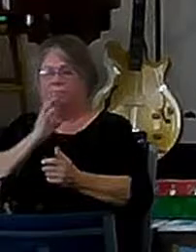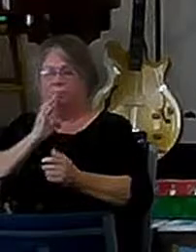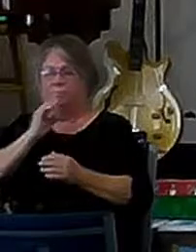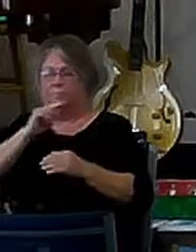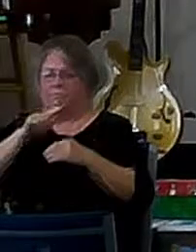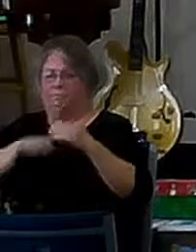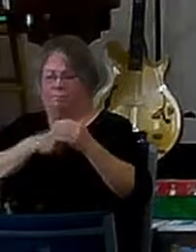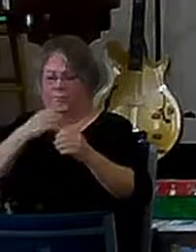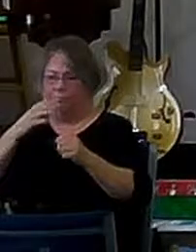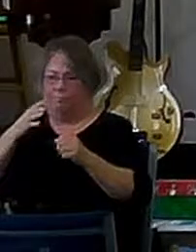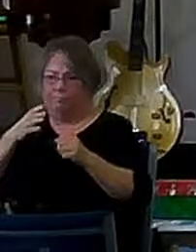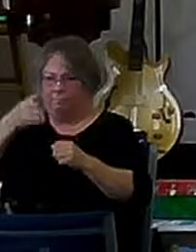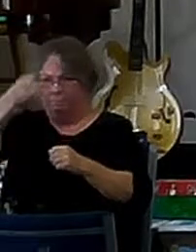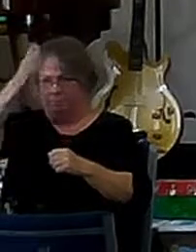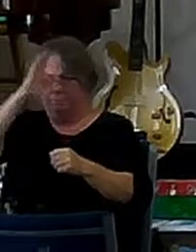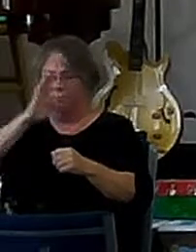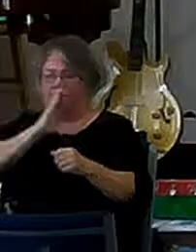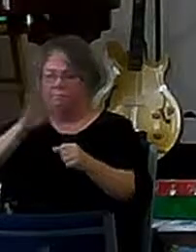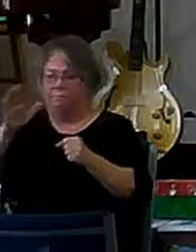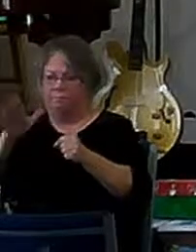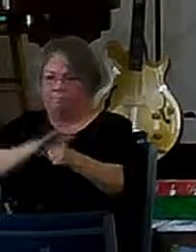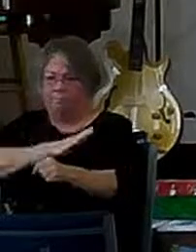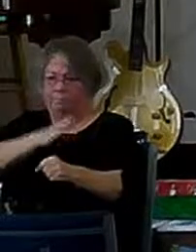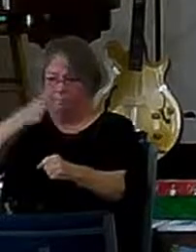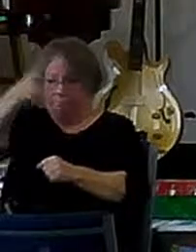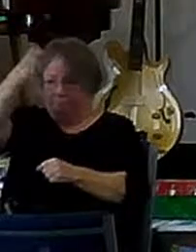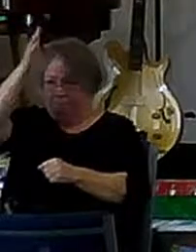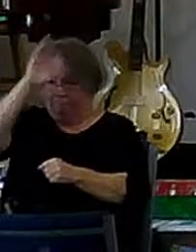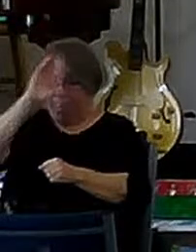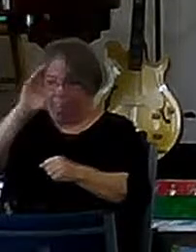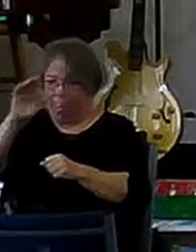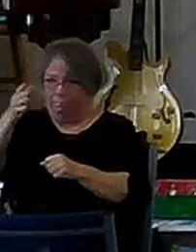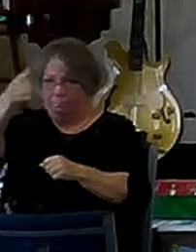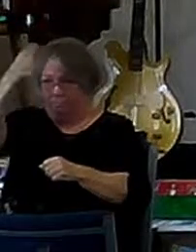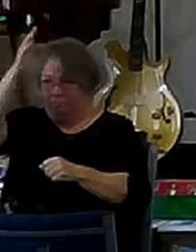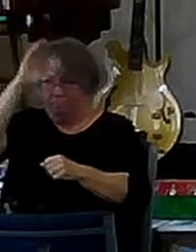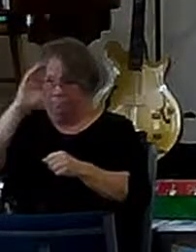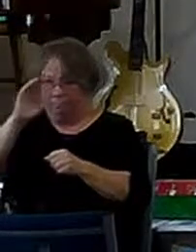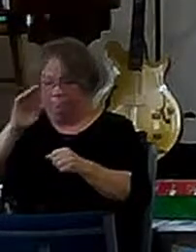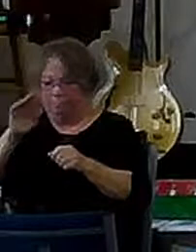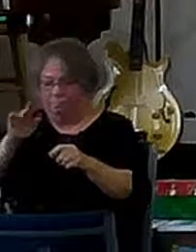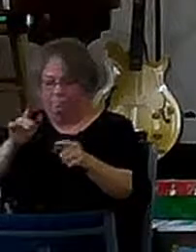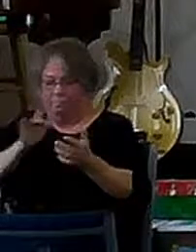Jesus. And the ESV renders it rightly.